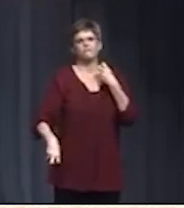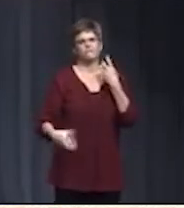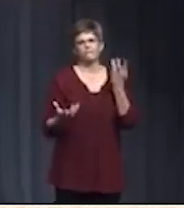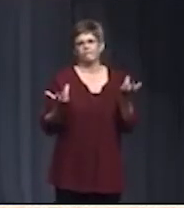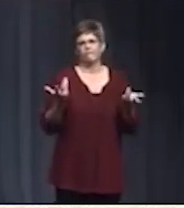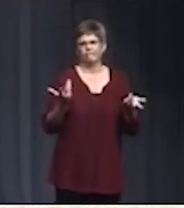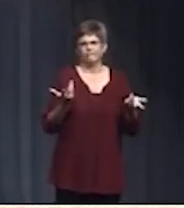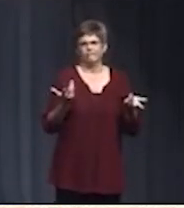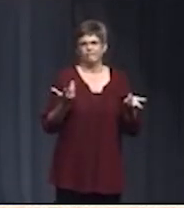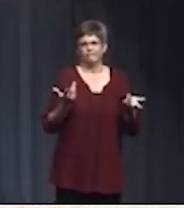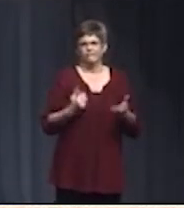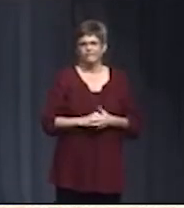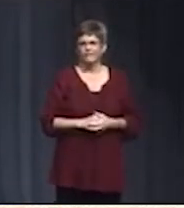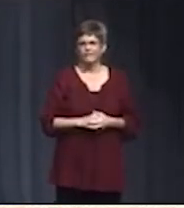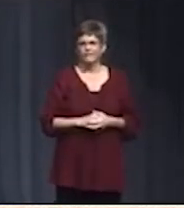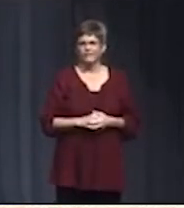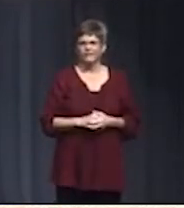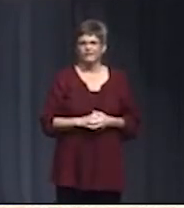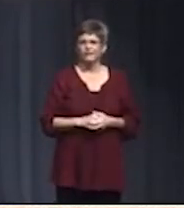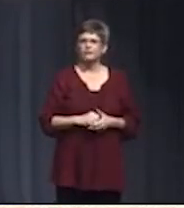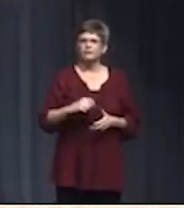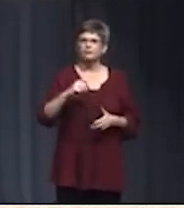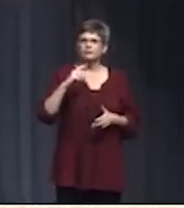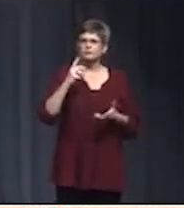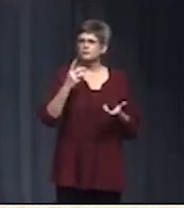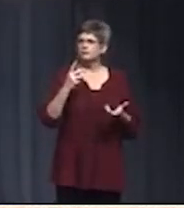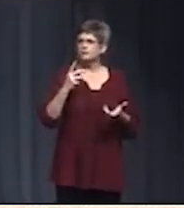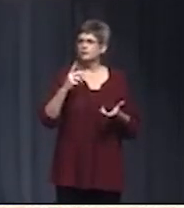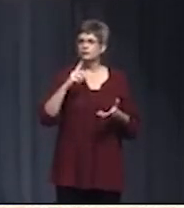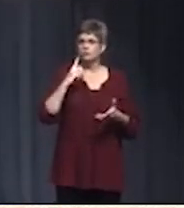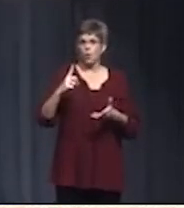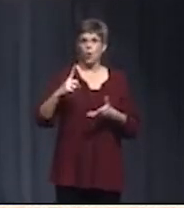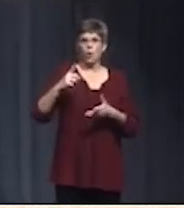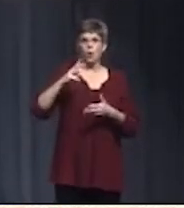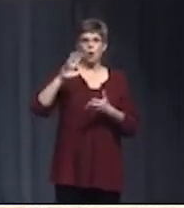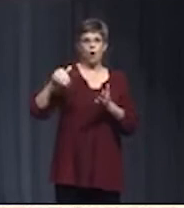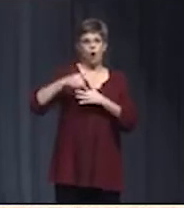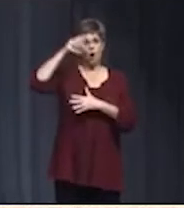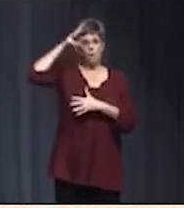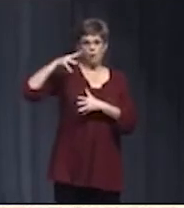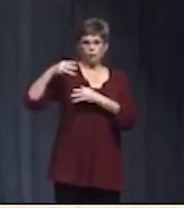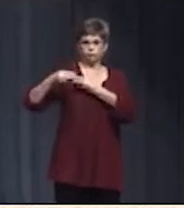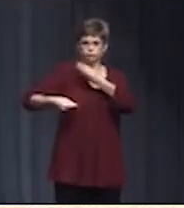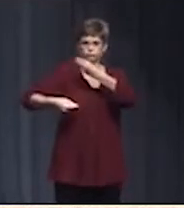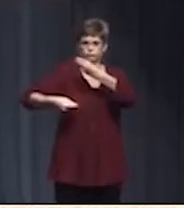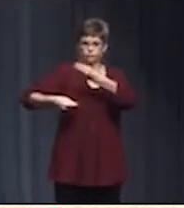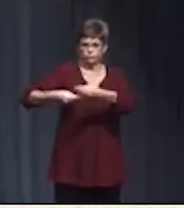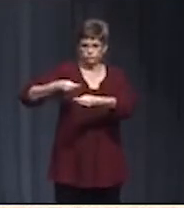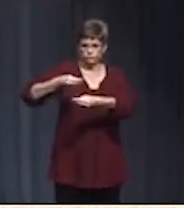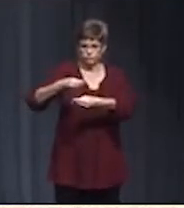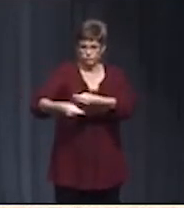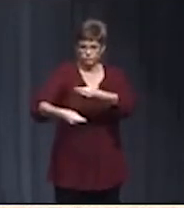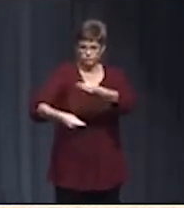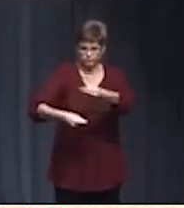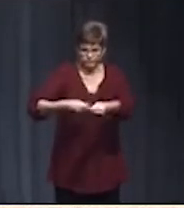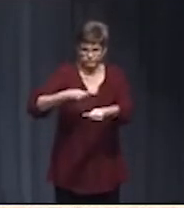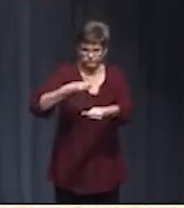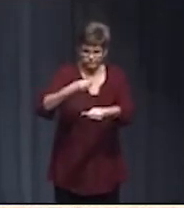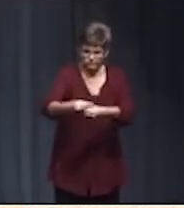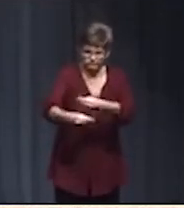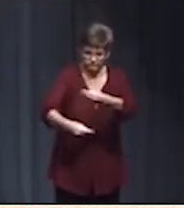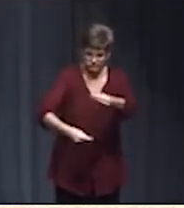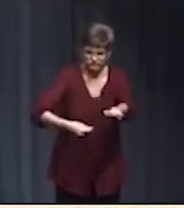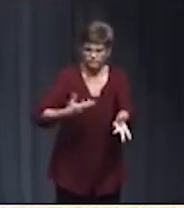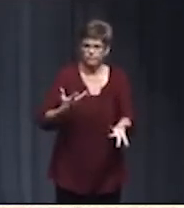down to almost every male somewhere along the line. So there is also